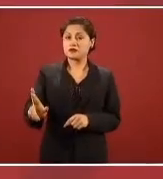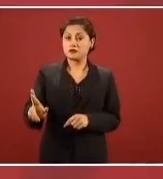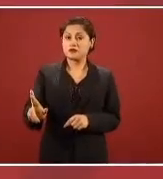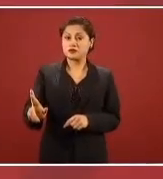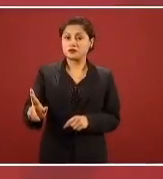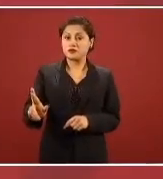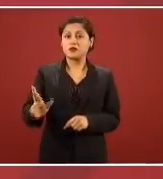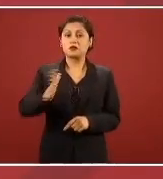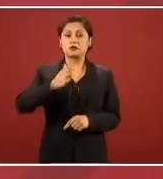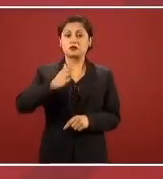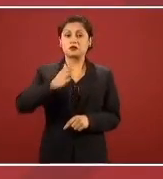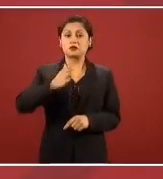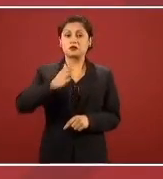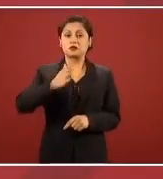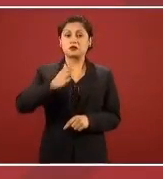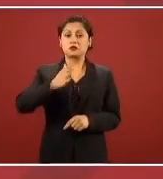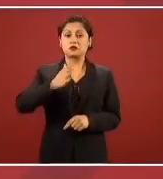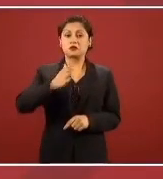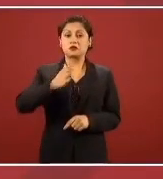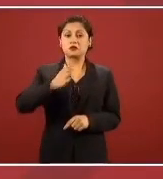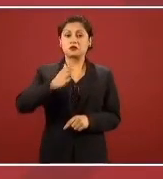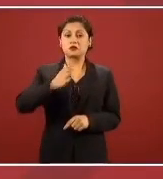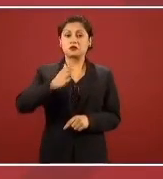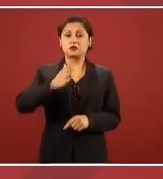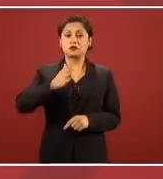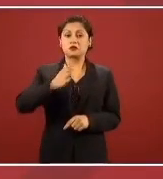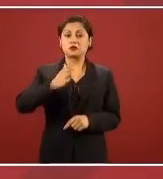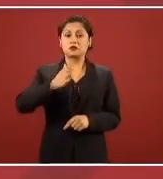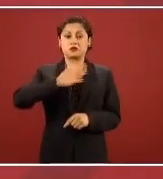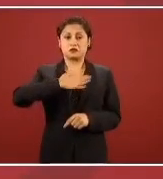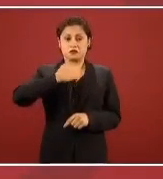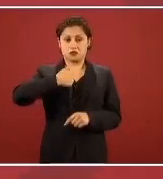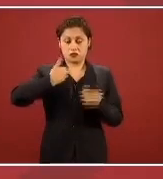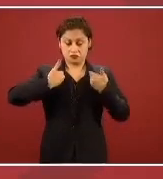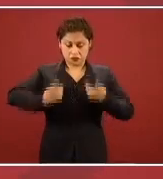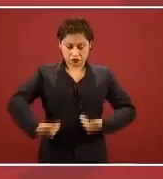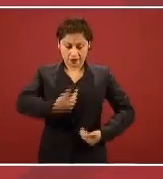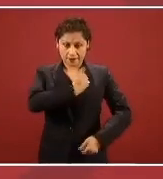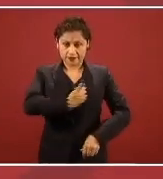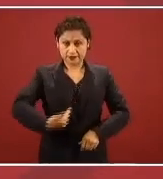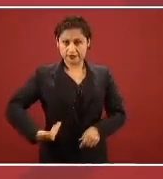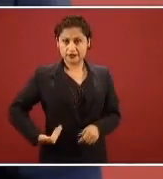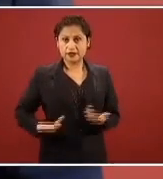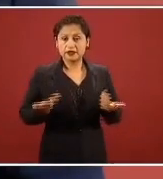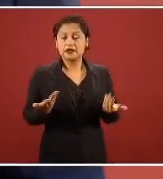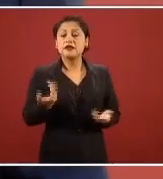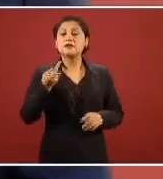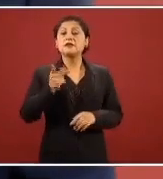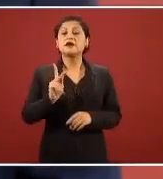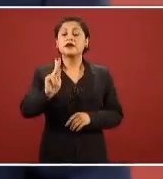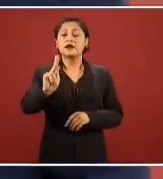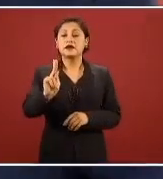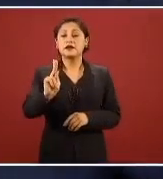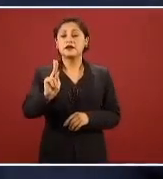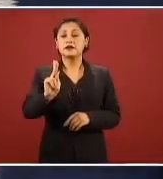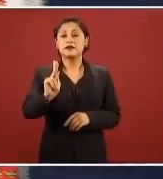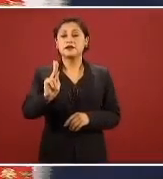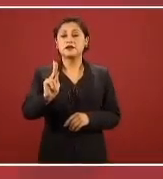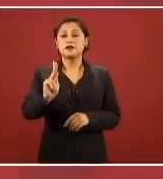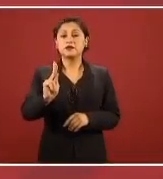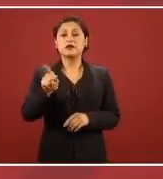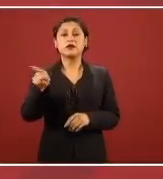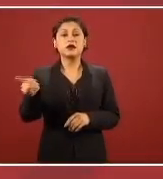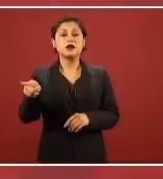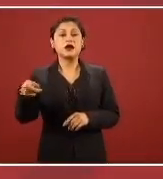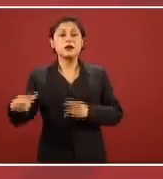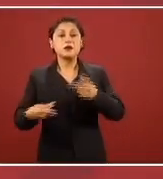dirigente, como jefe de Estado, as a director, as the chief of state. Pero ya meternos a